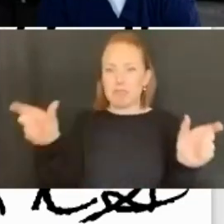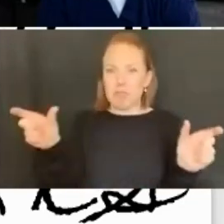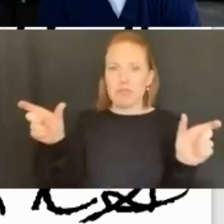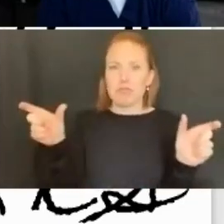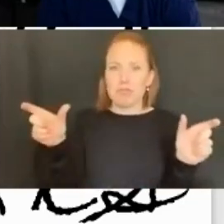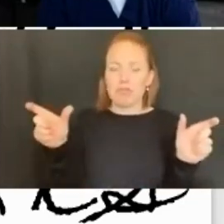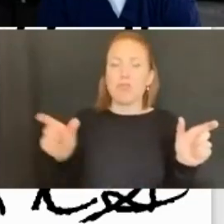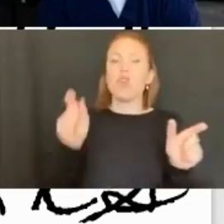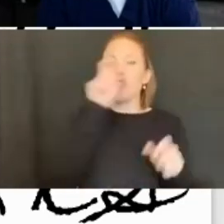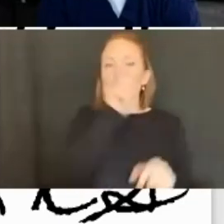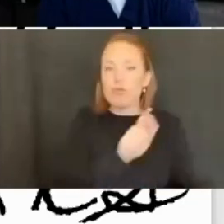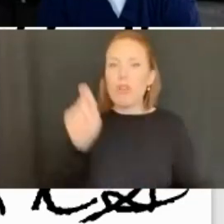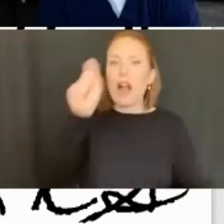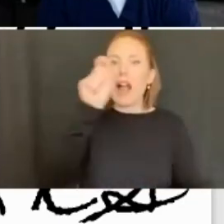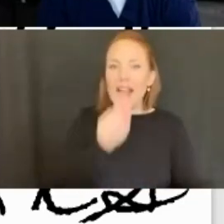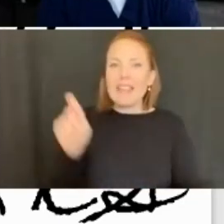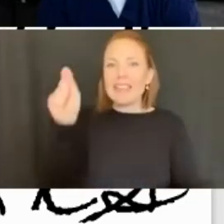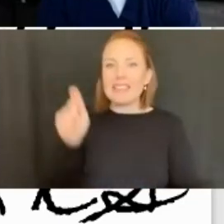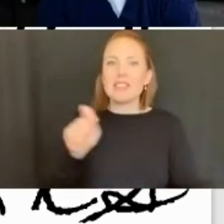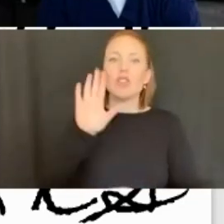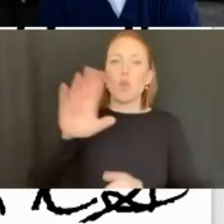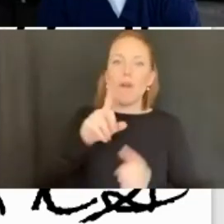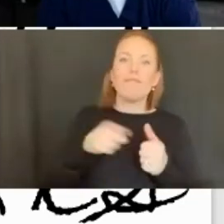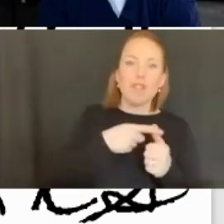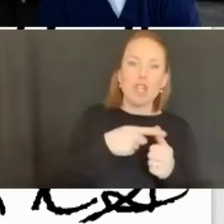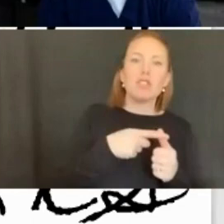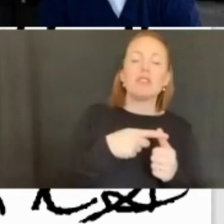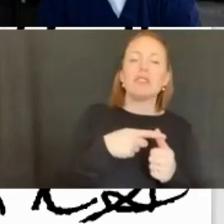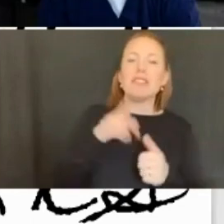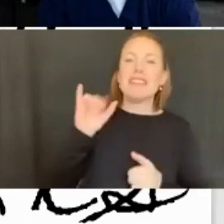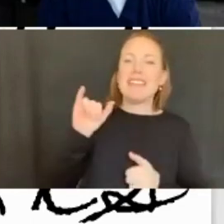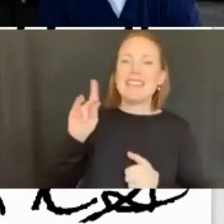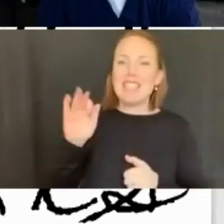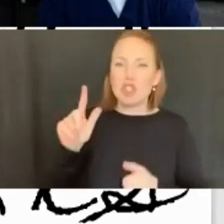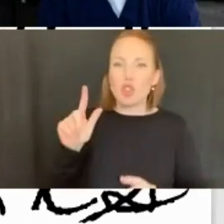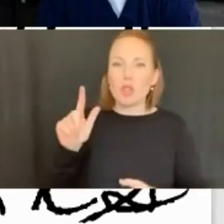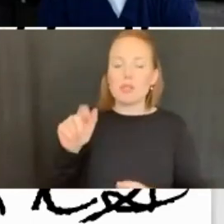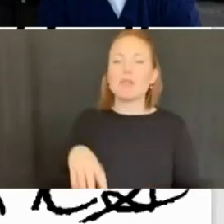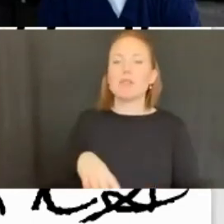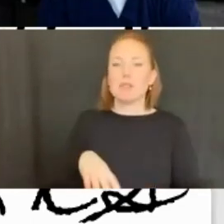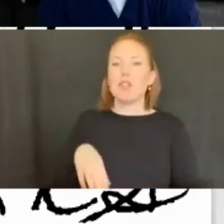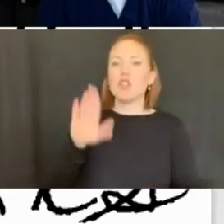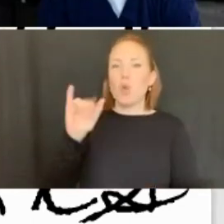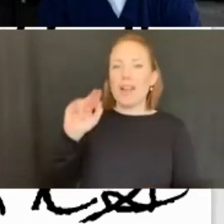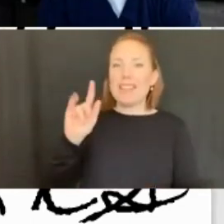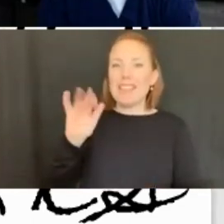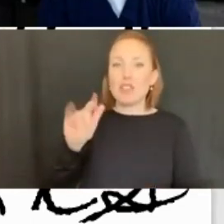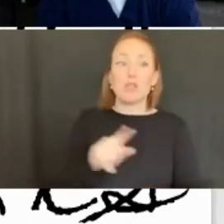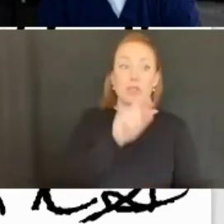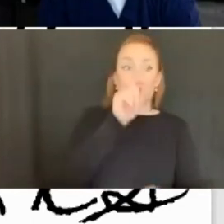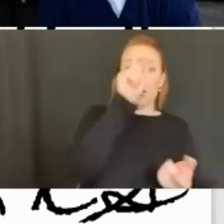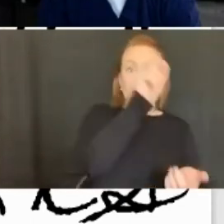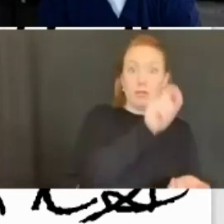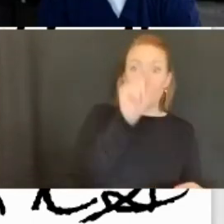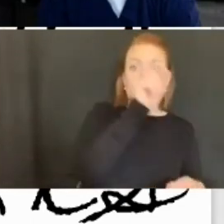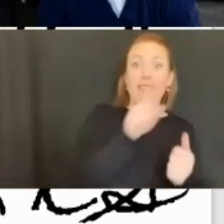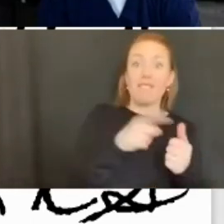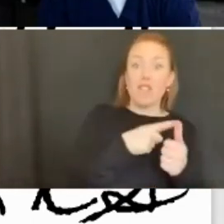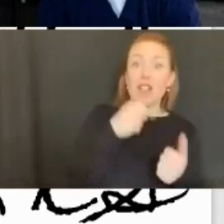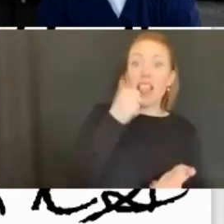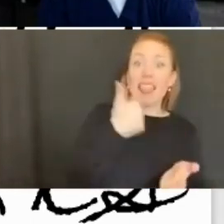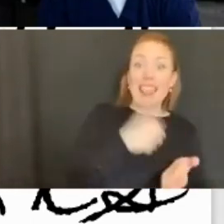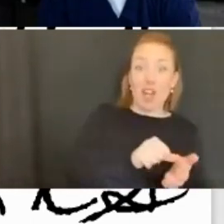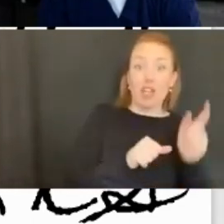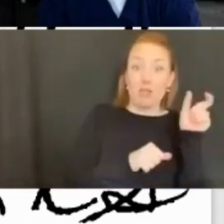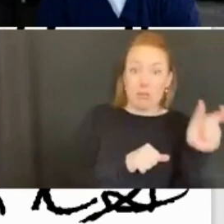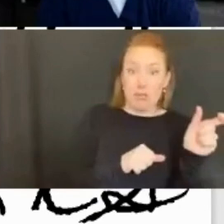and write out in cursive your initials as you would prepare to write your full name.